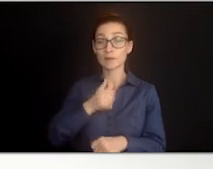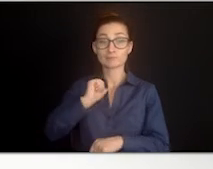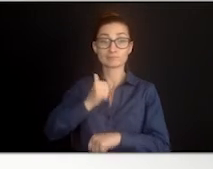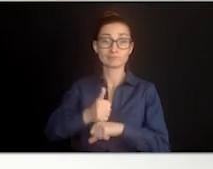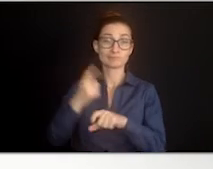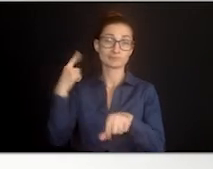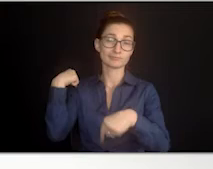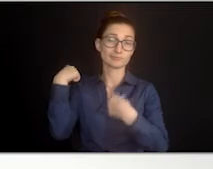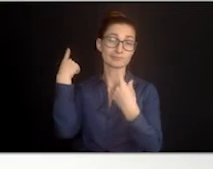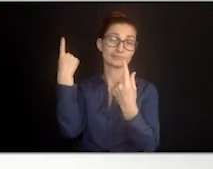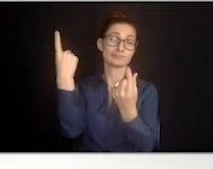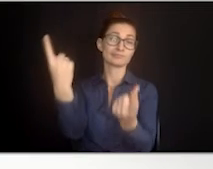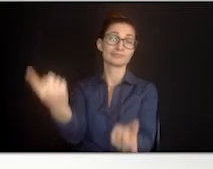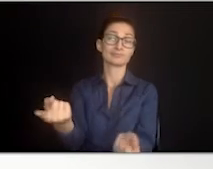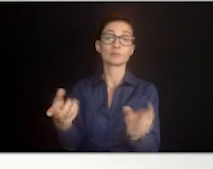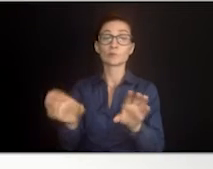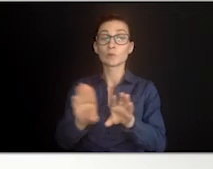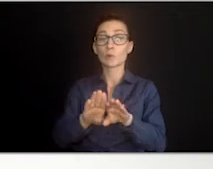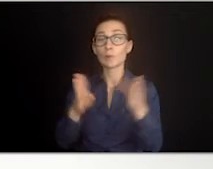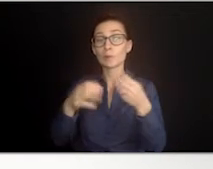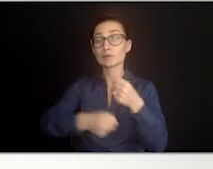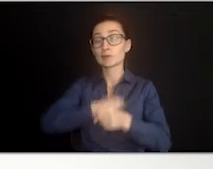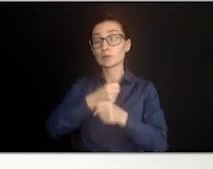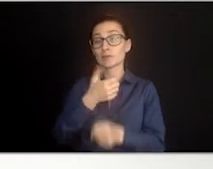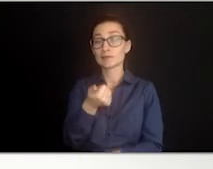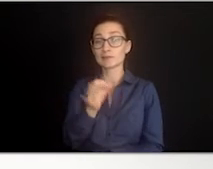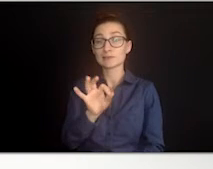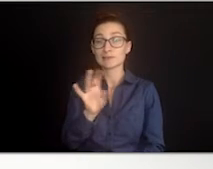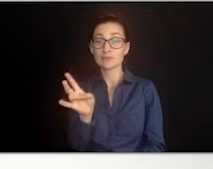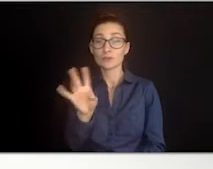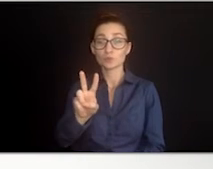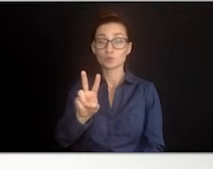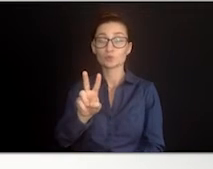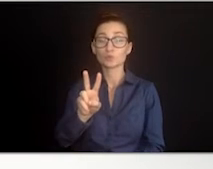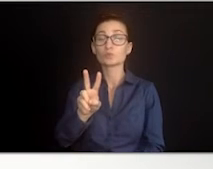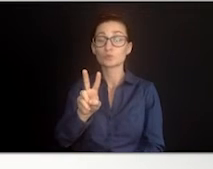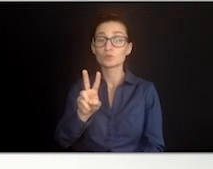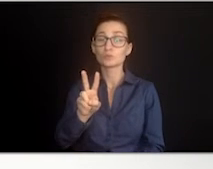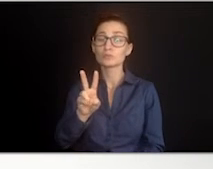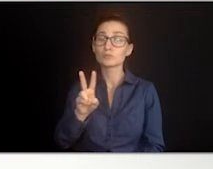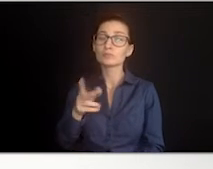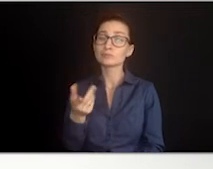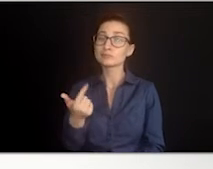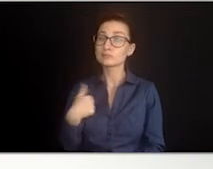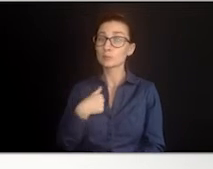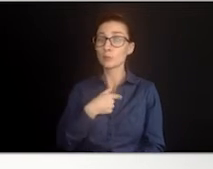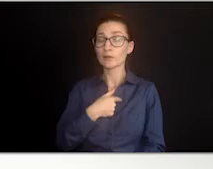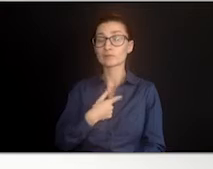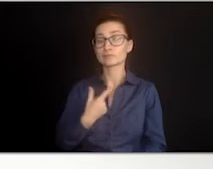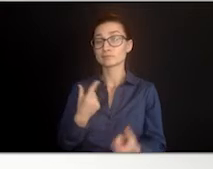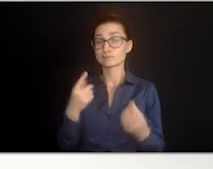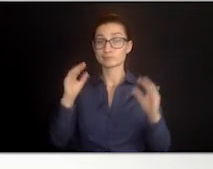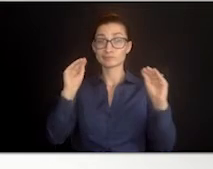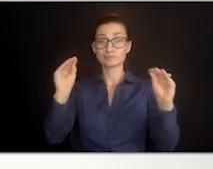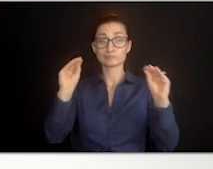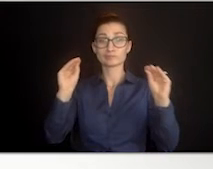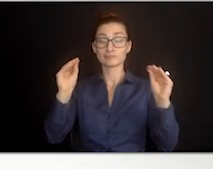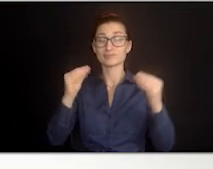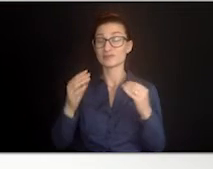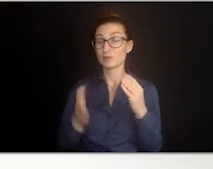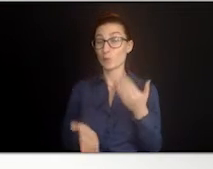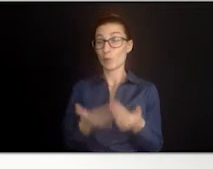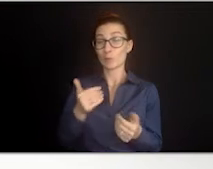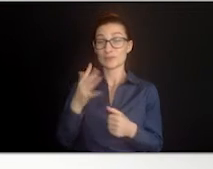time. They opened the center in 1972. So we've been doing this for almost 50 years. We are